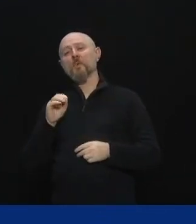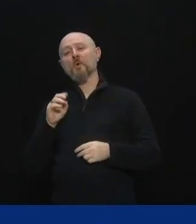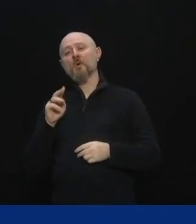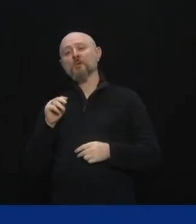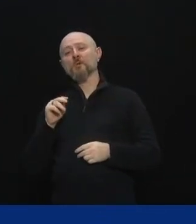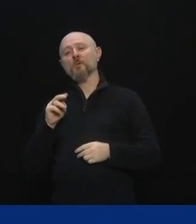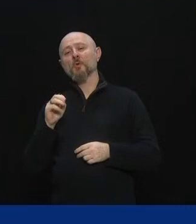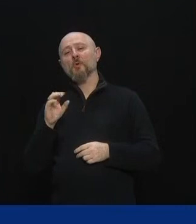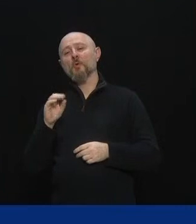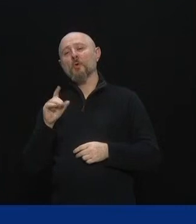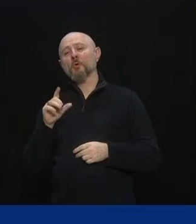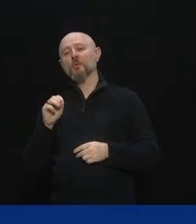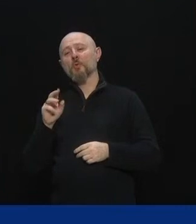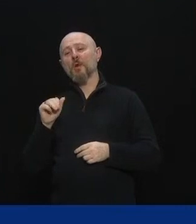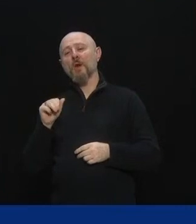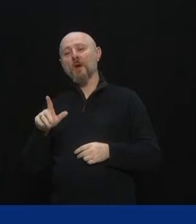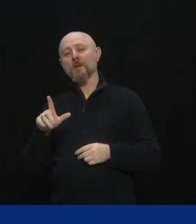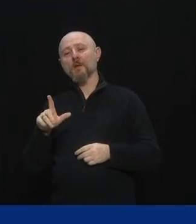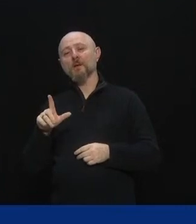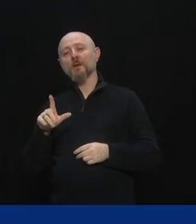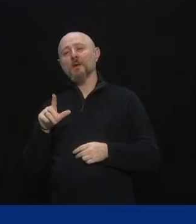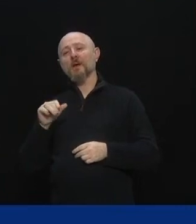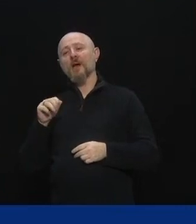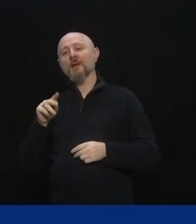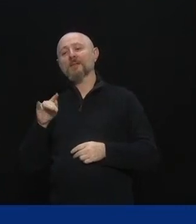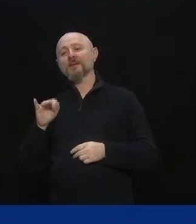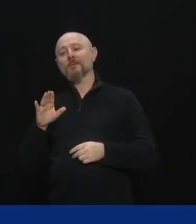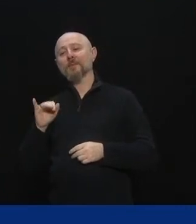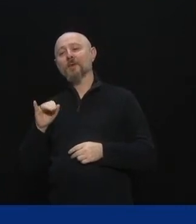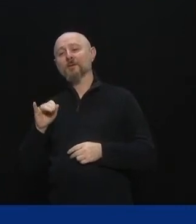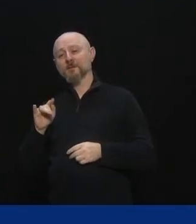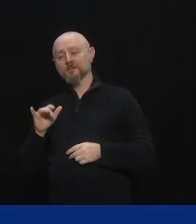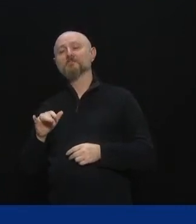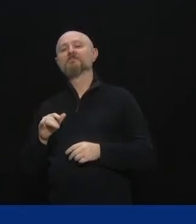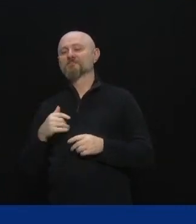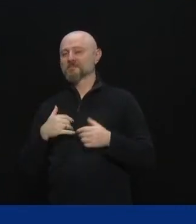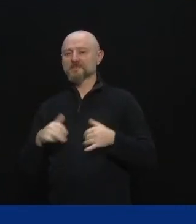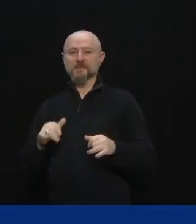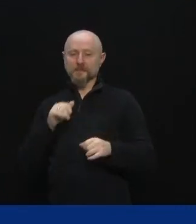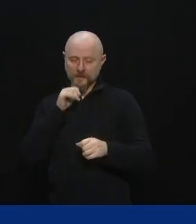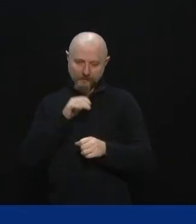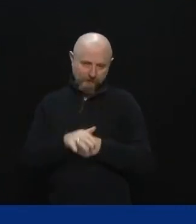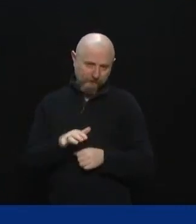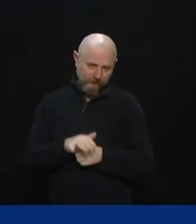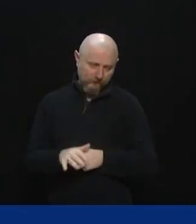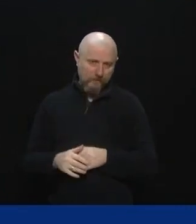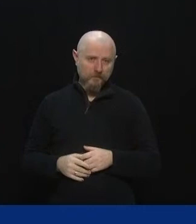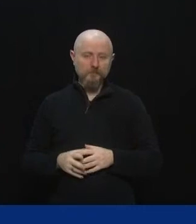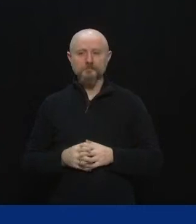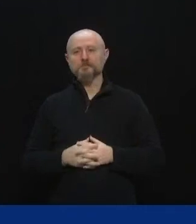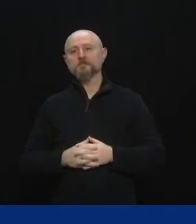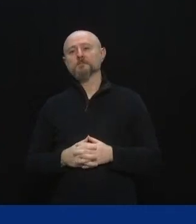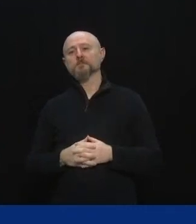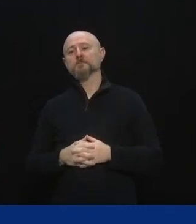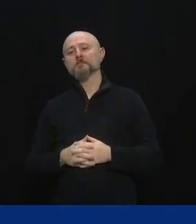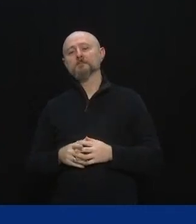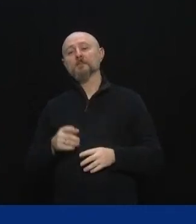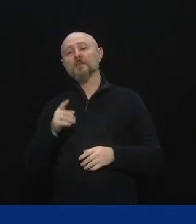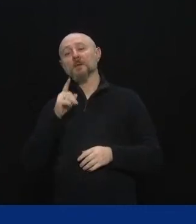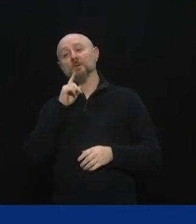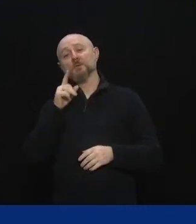is also in short supply, although that the federal government has been given to us on a population disease